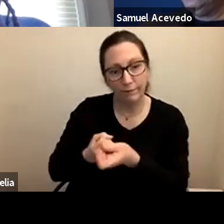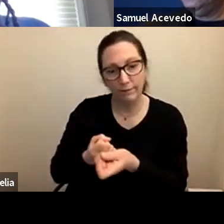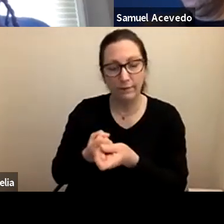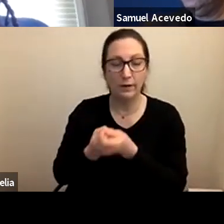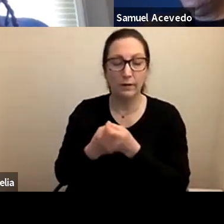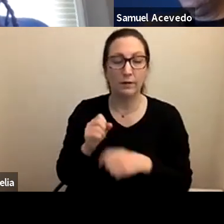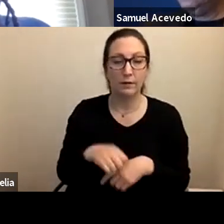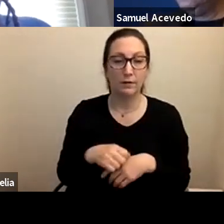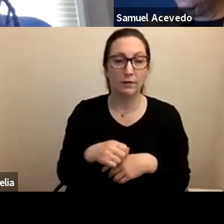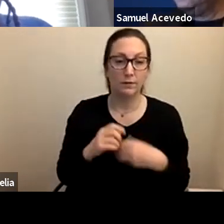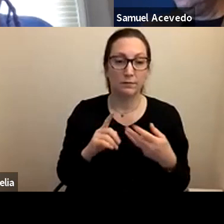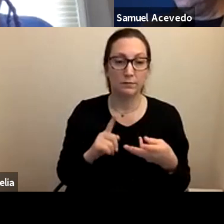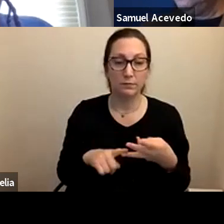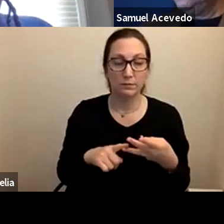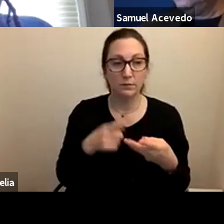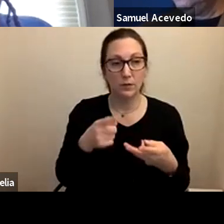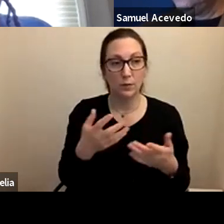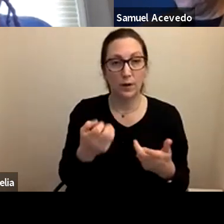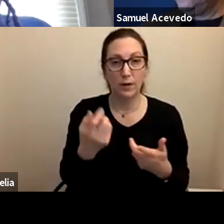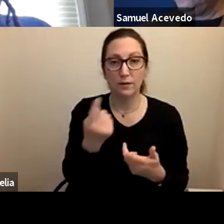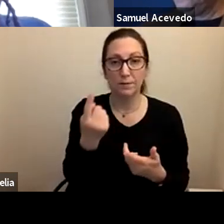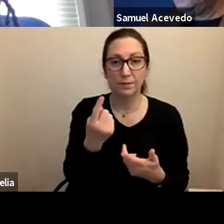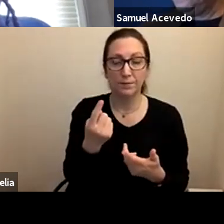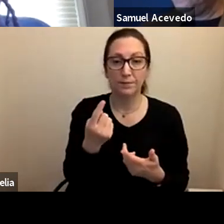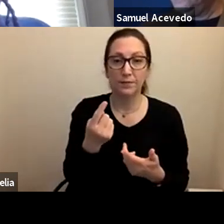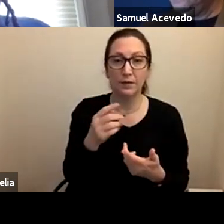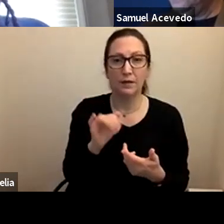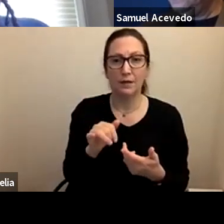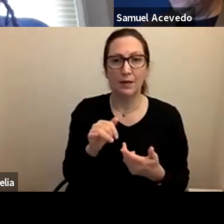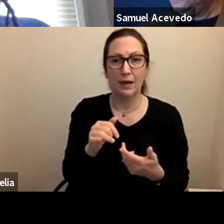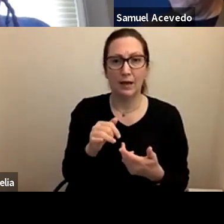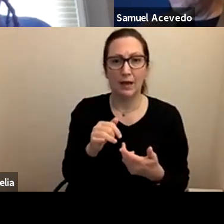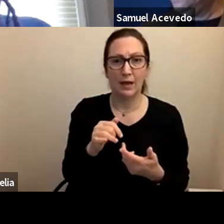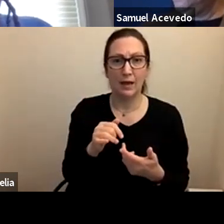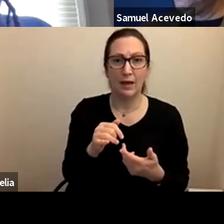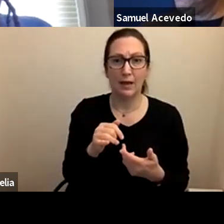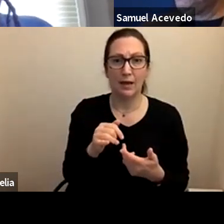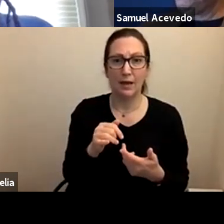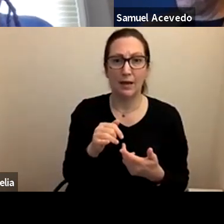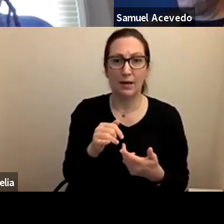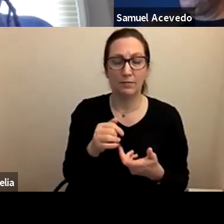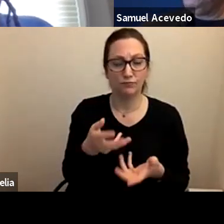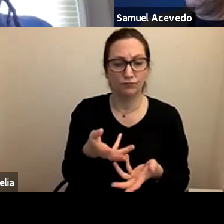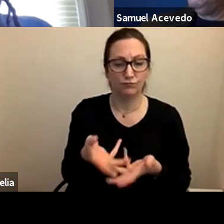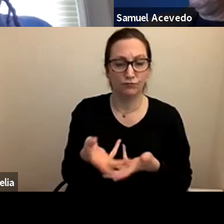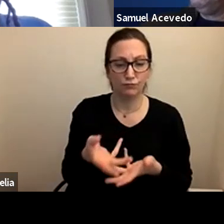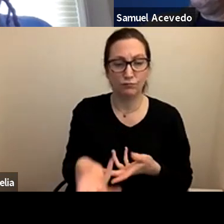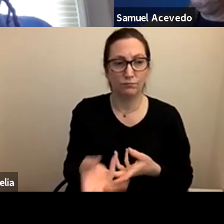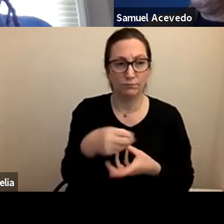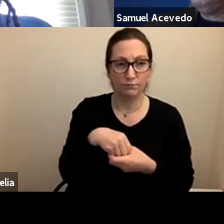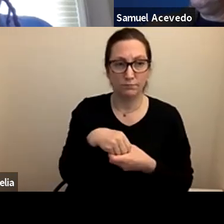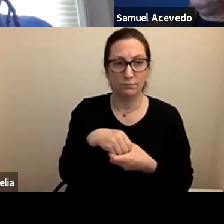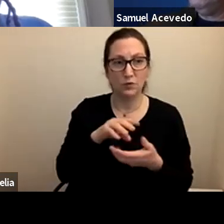You want something that reflects that students are not just simply talked at, but there's